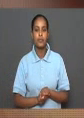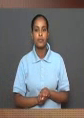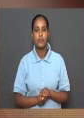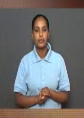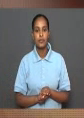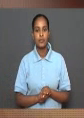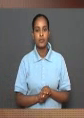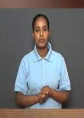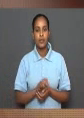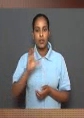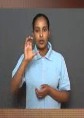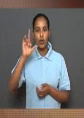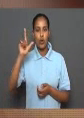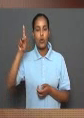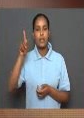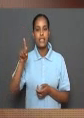fluorosilicone,